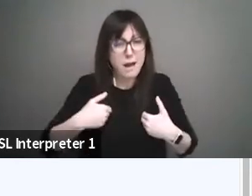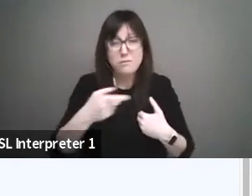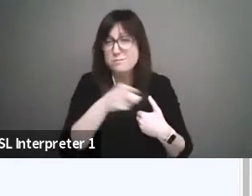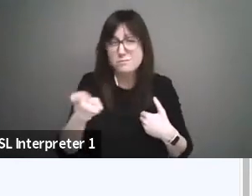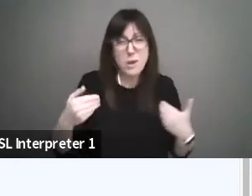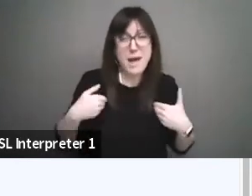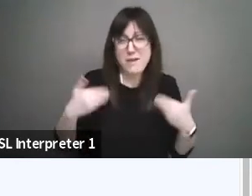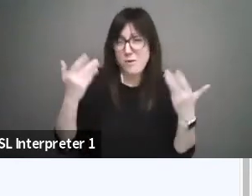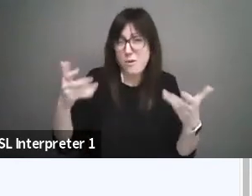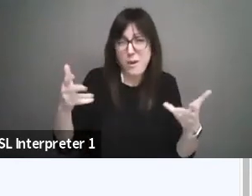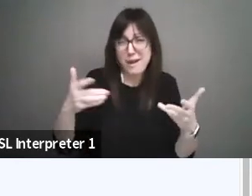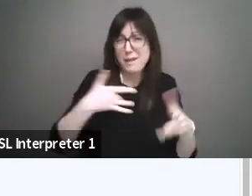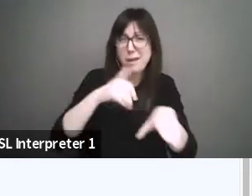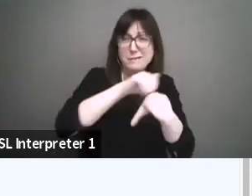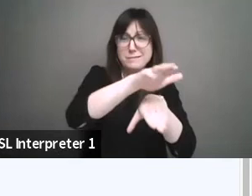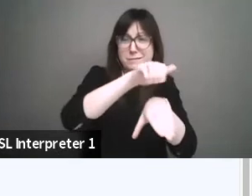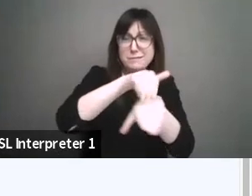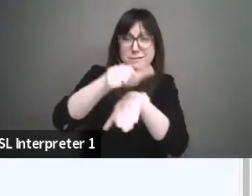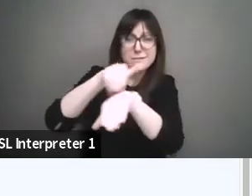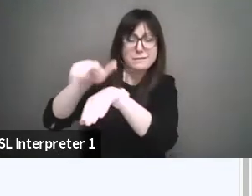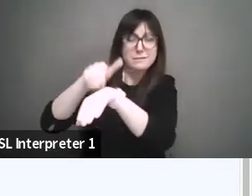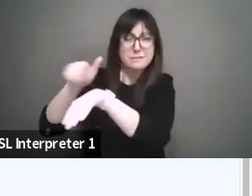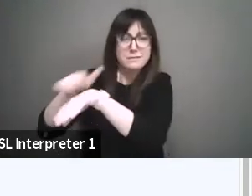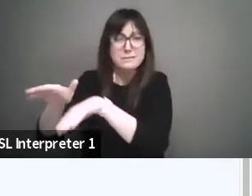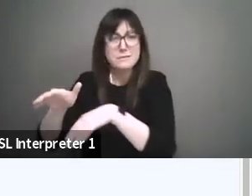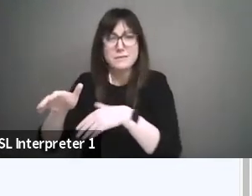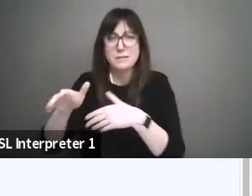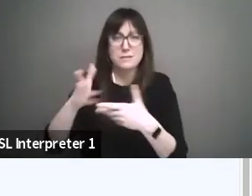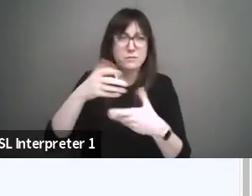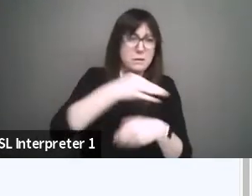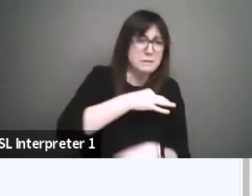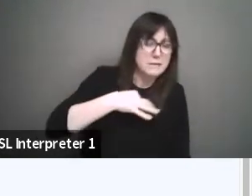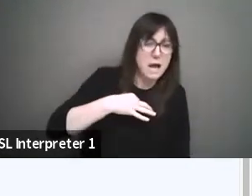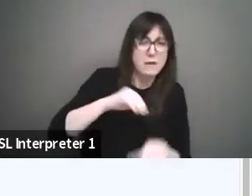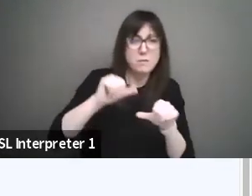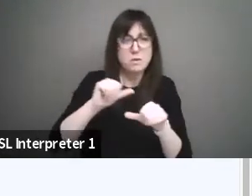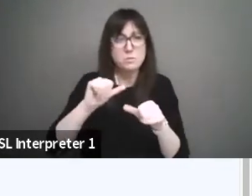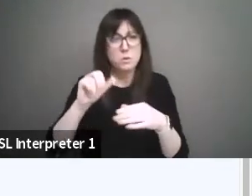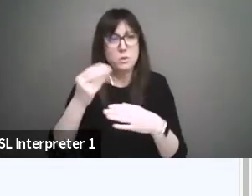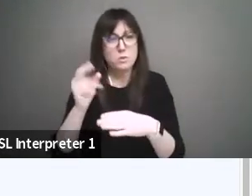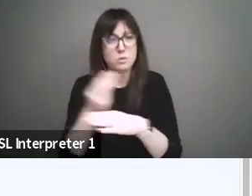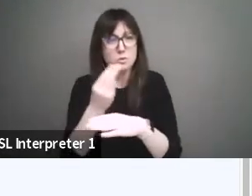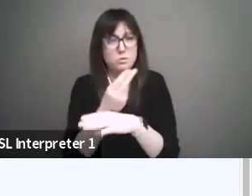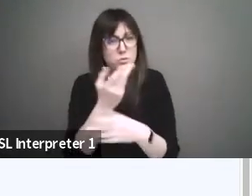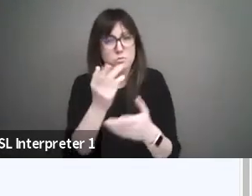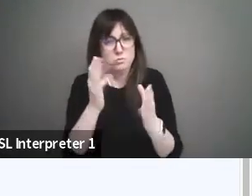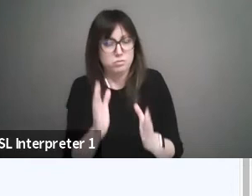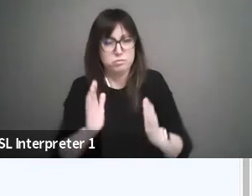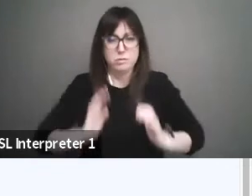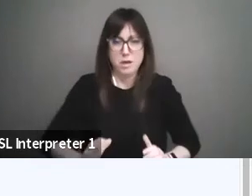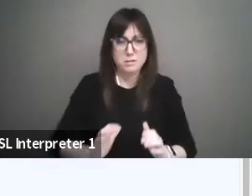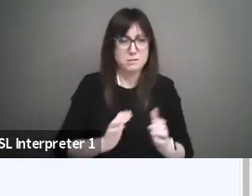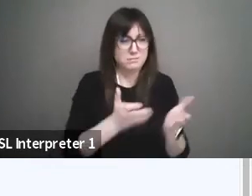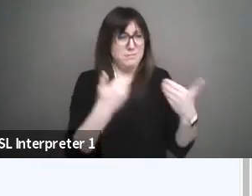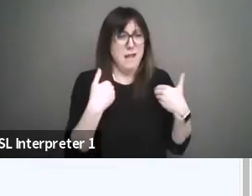already send to customers, prospects, internal staff. Try using those PDFs and existing content